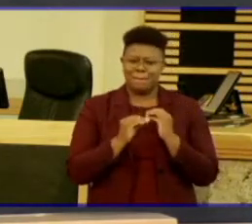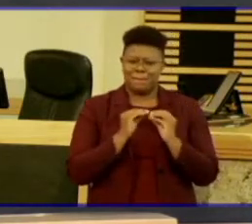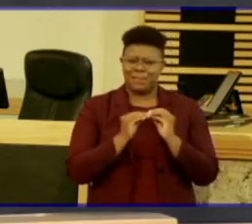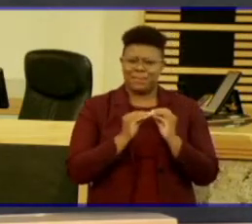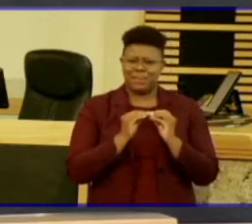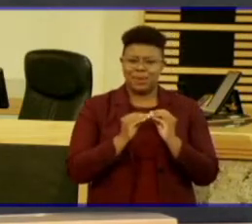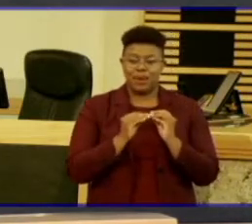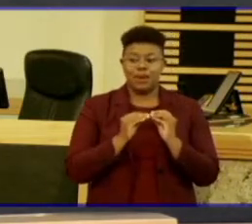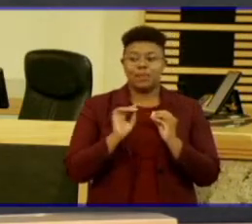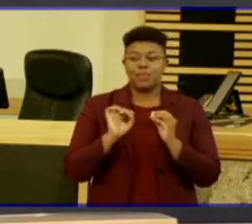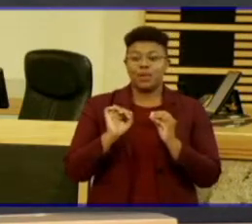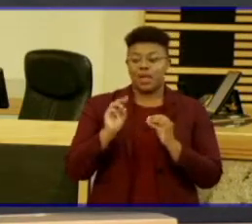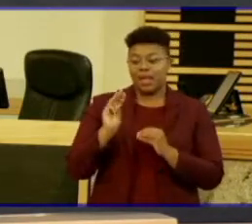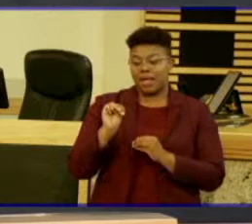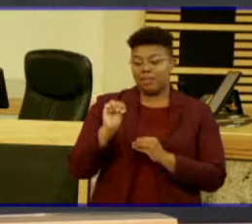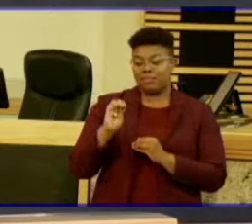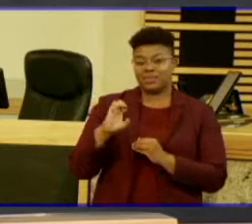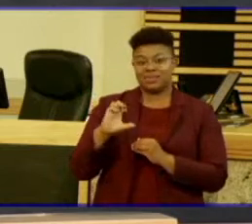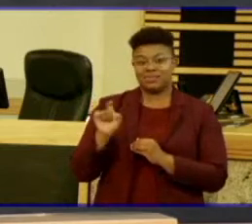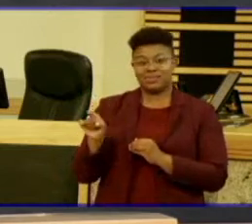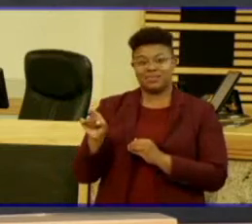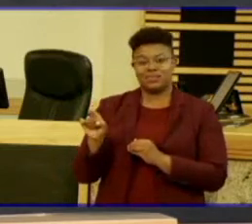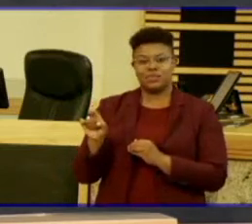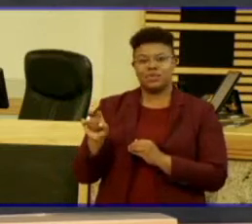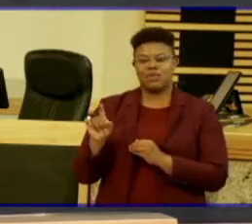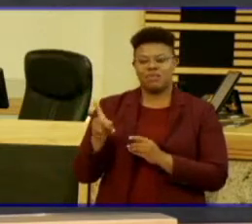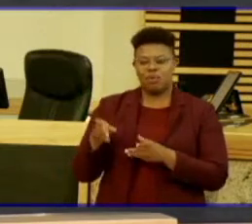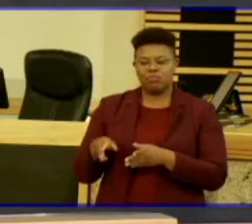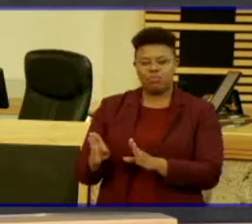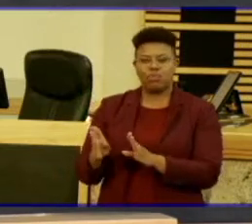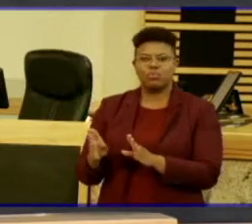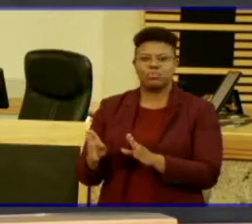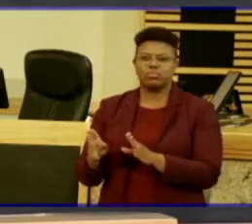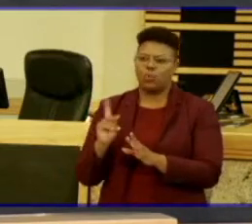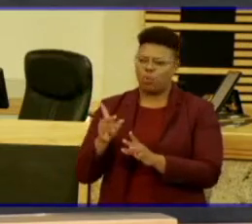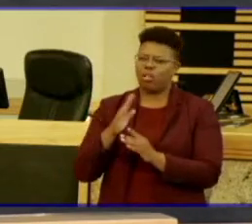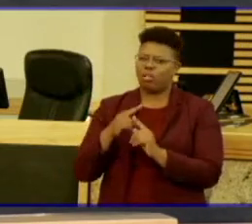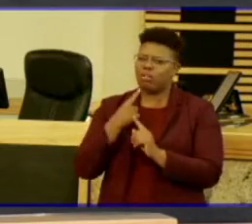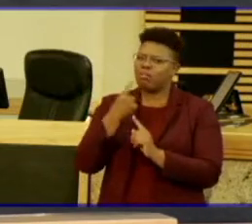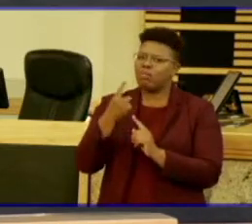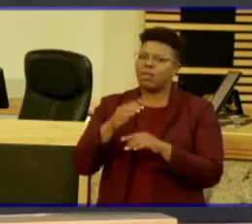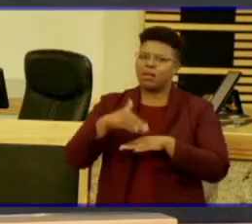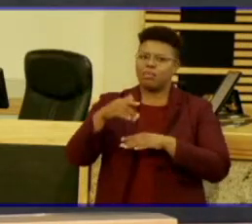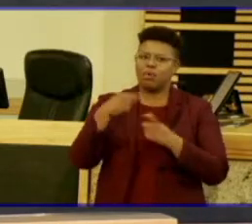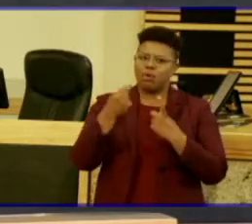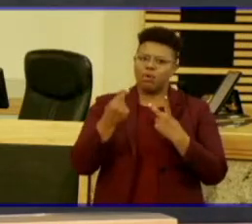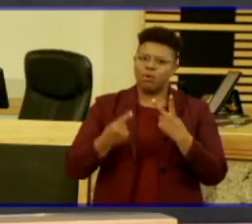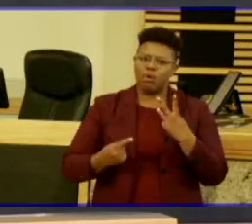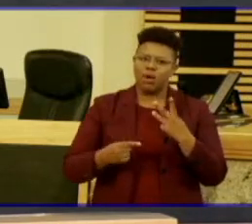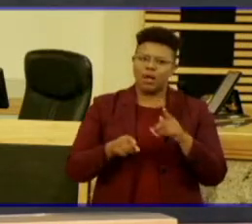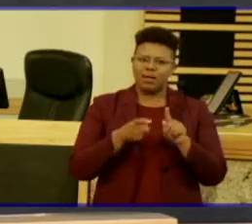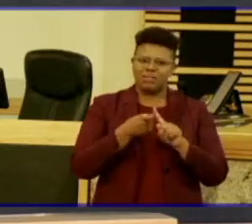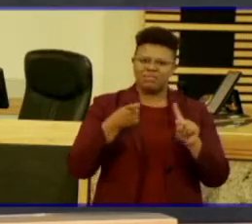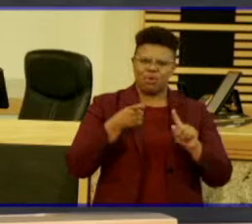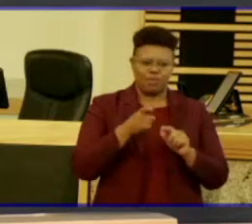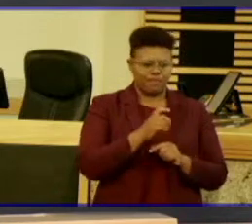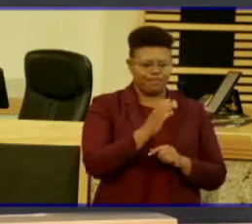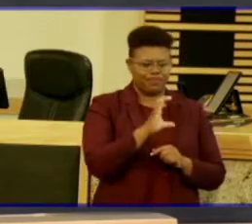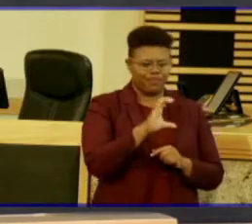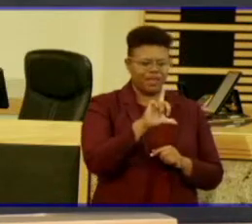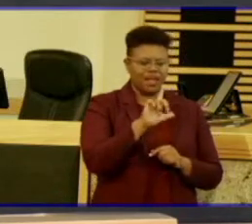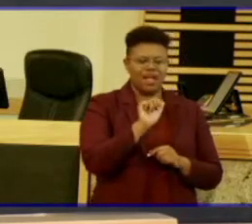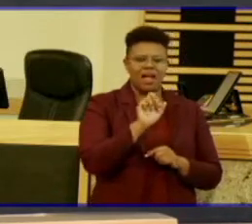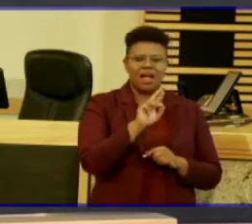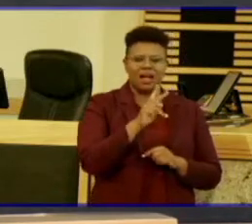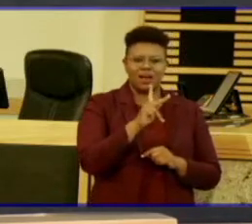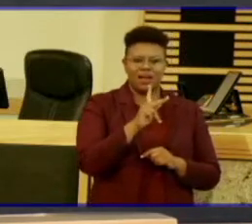ezizawuchazwa ngumphathiswa wezendlela. Indlela ezifana nendlela esuka ku-R61 enqumla emgwalo eClagbar inyuke